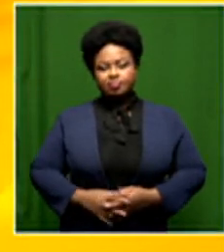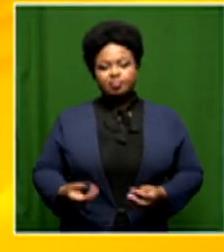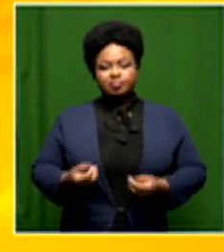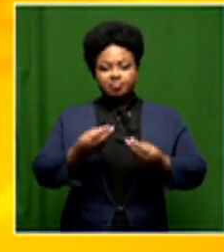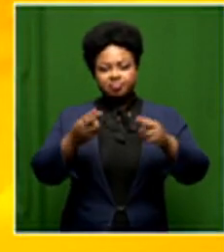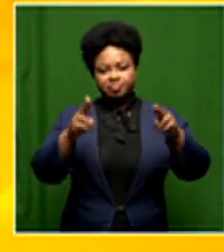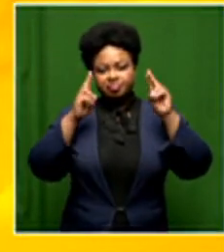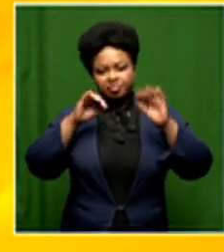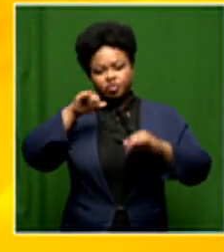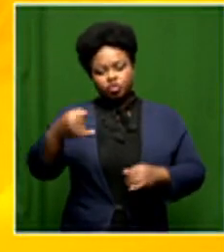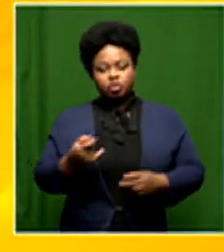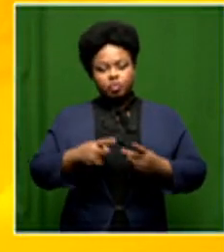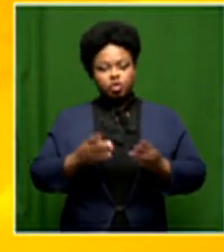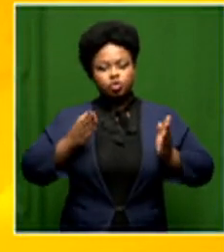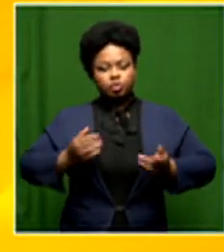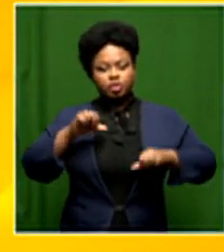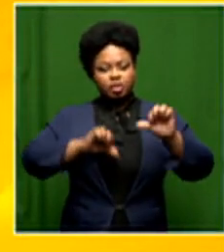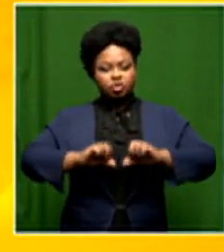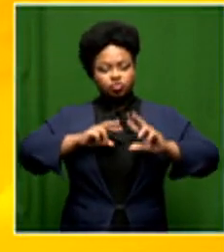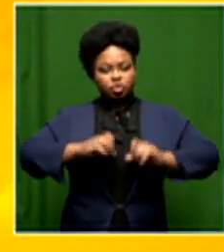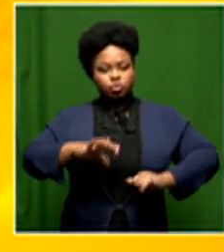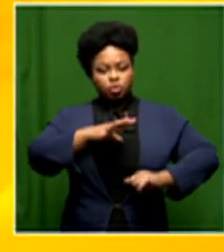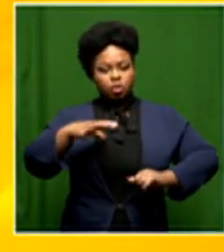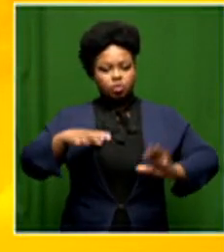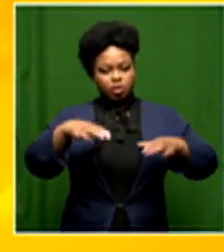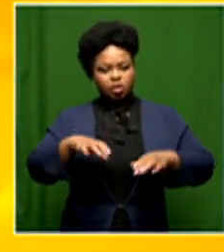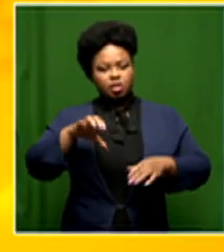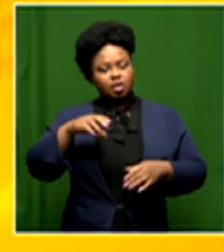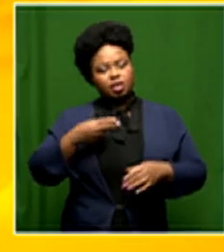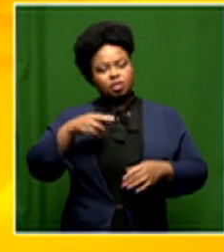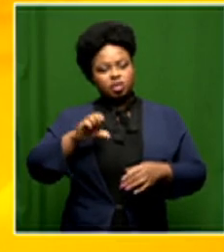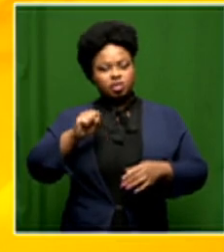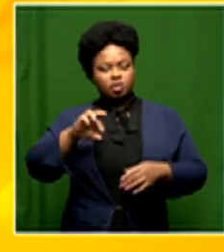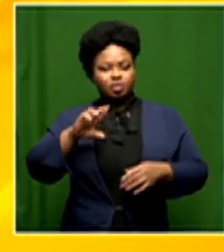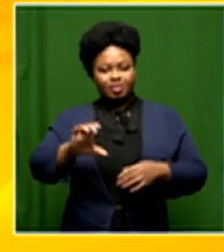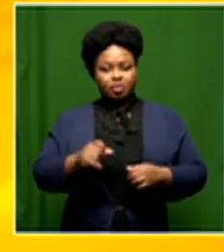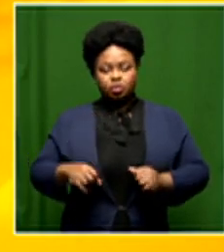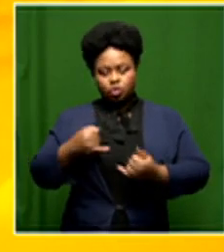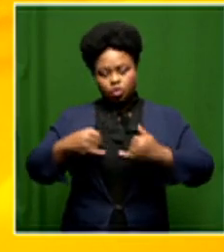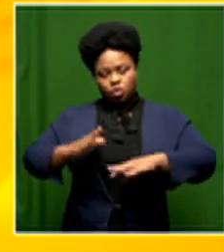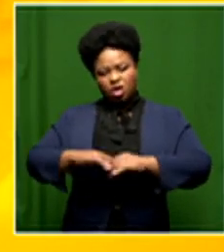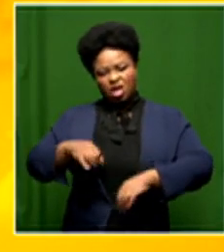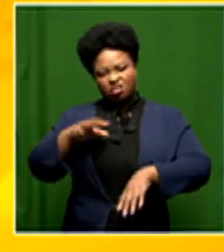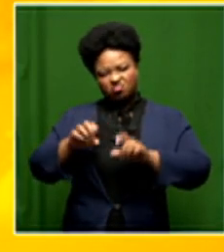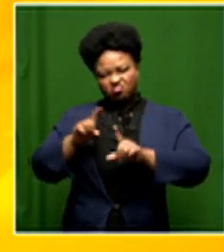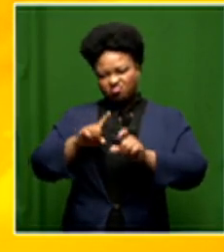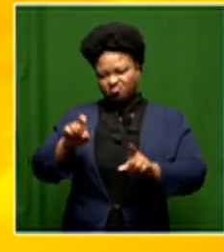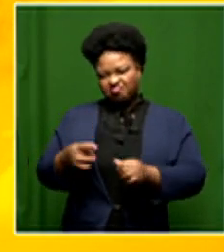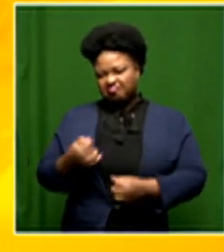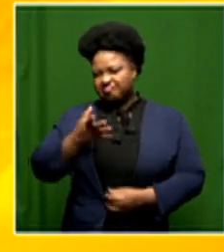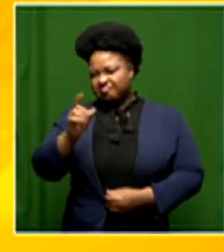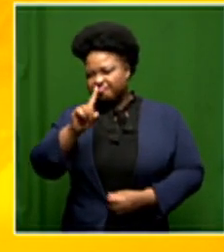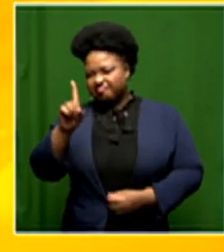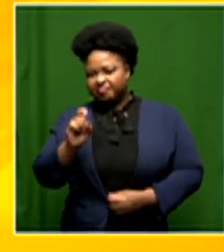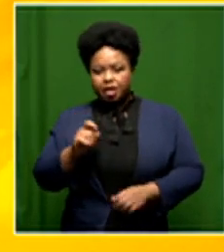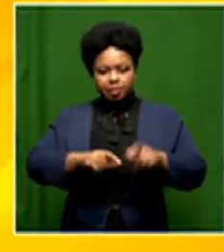The University of Johannesburg and the Human Science Research Council conducted an online survey to establish the general feeling among South